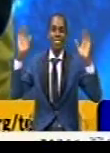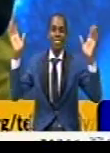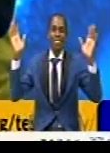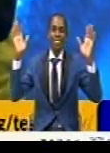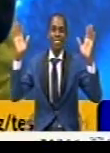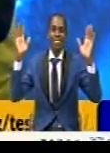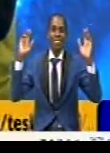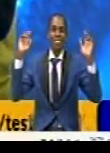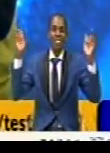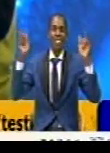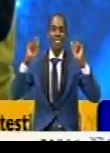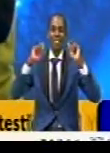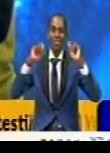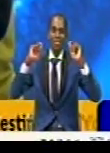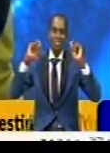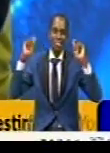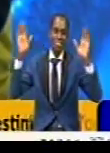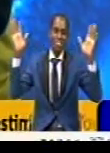Hallelujah.